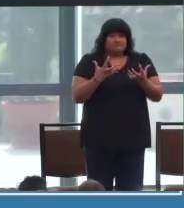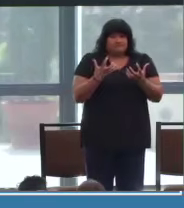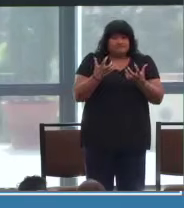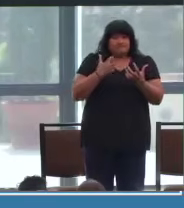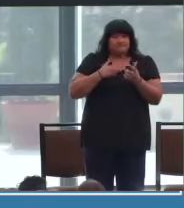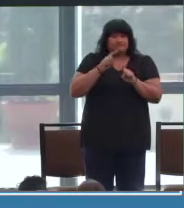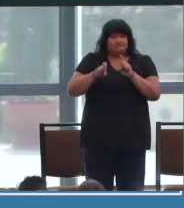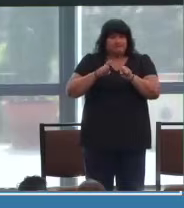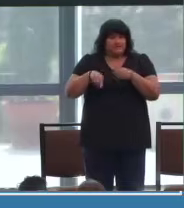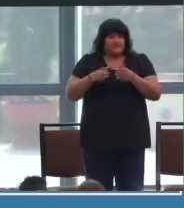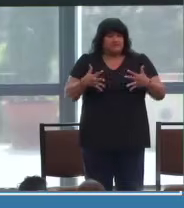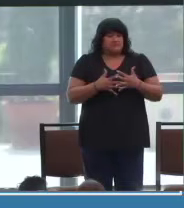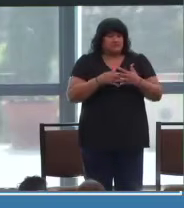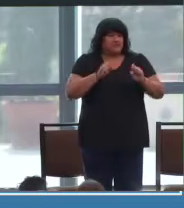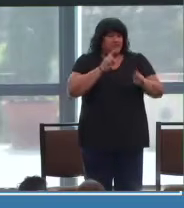Q&A.